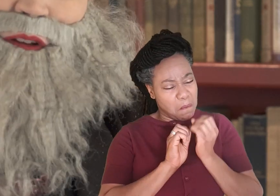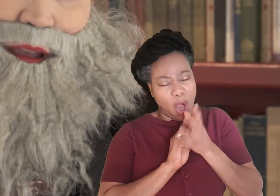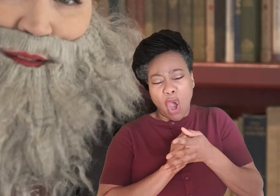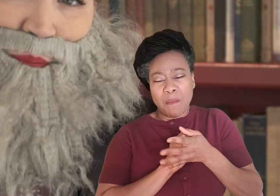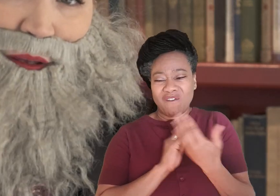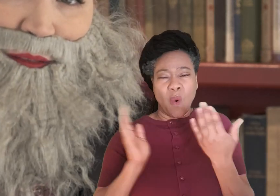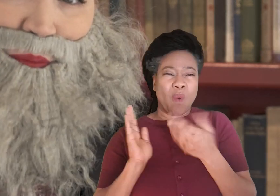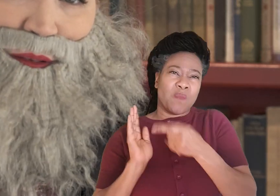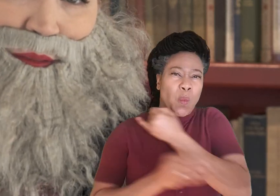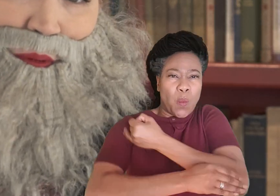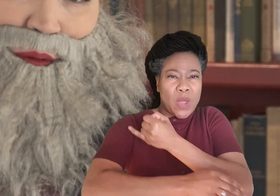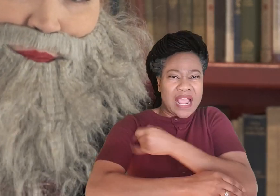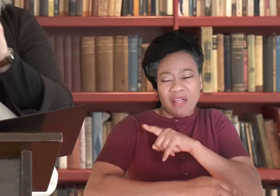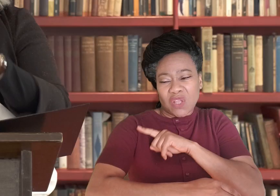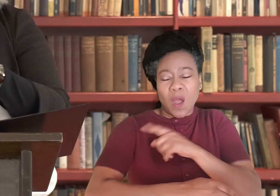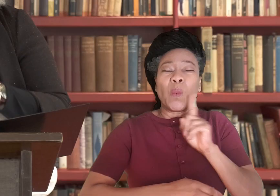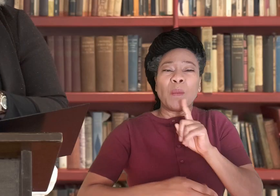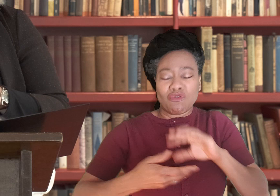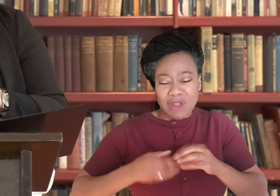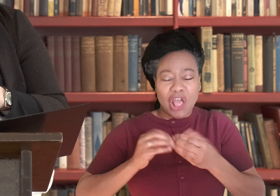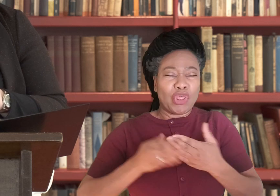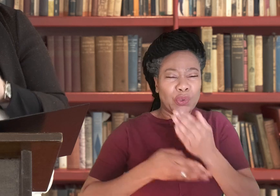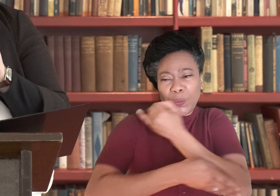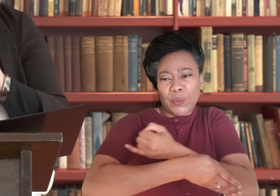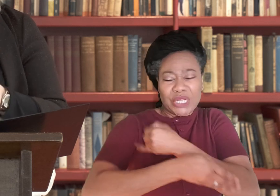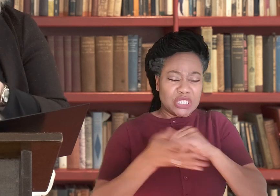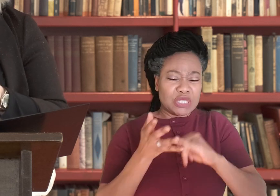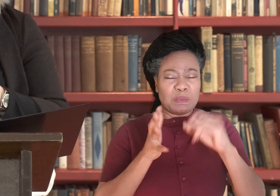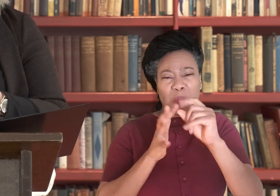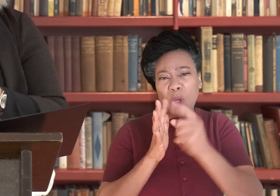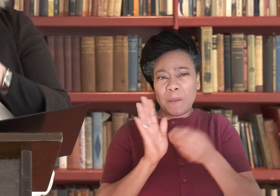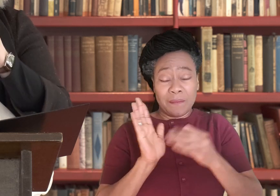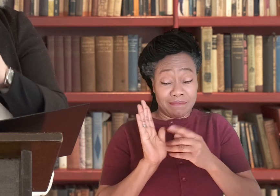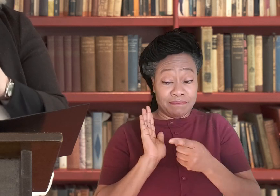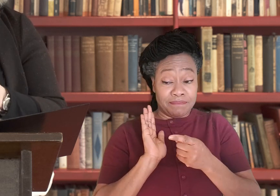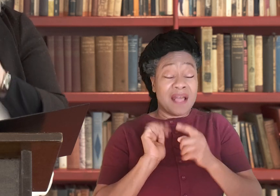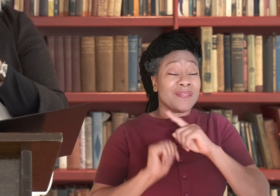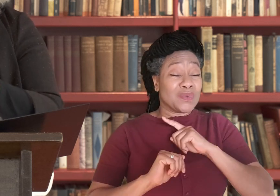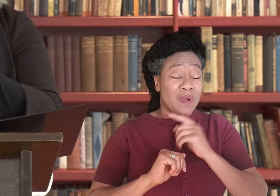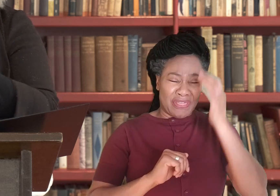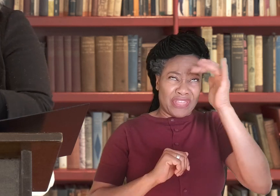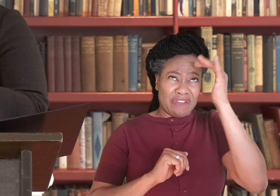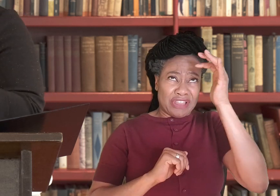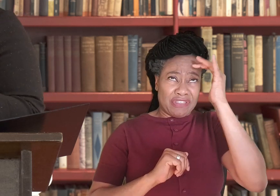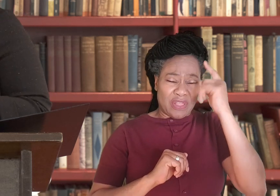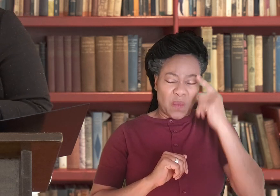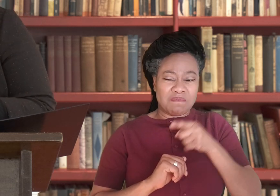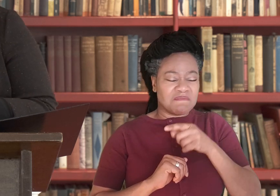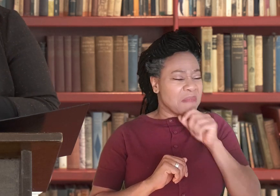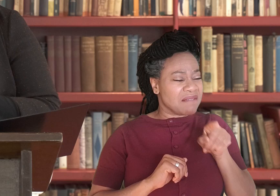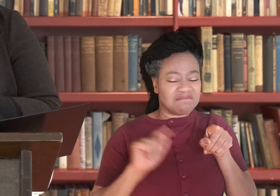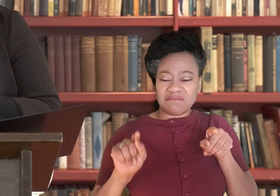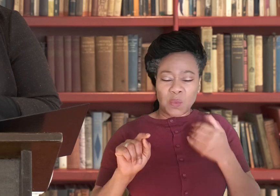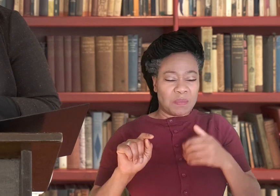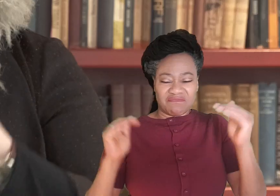were created by this weaker sperm. Many of these theories formed much of the logic of women being less worthy than men in